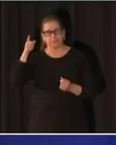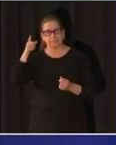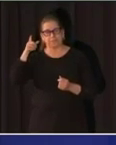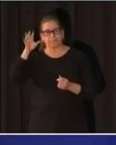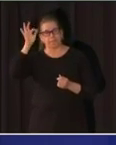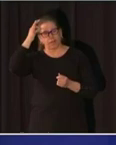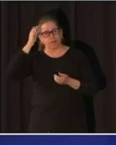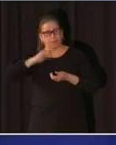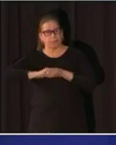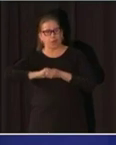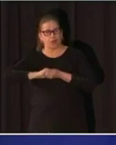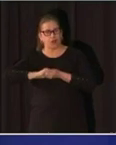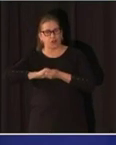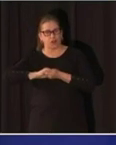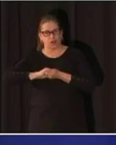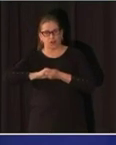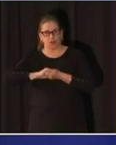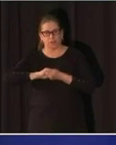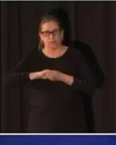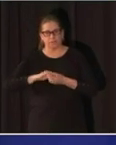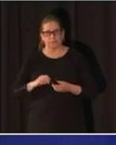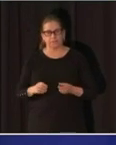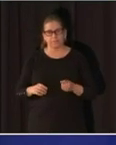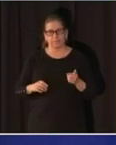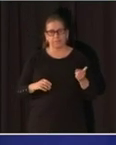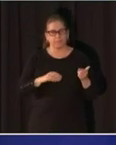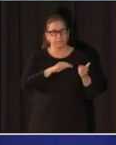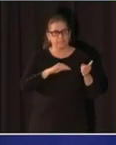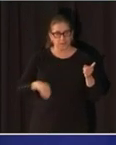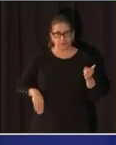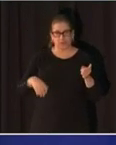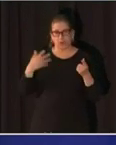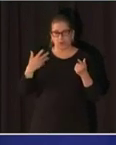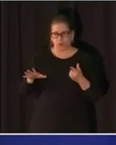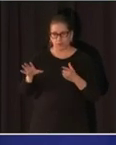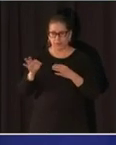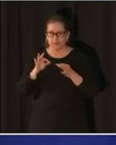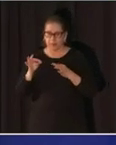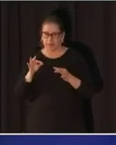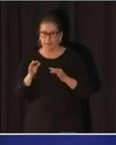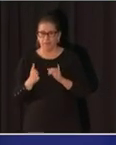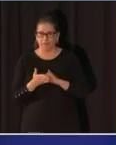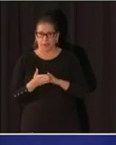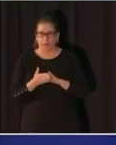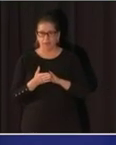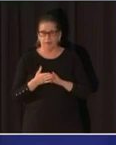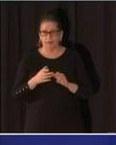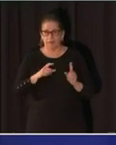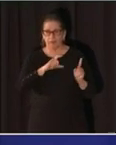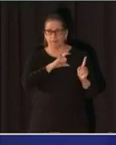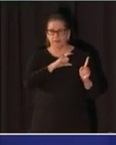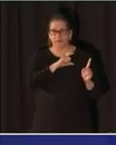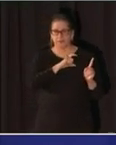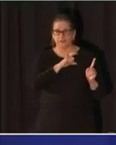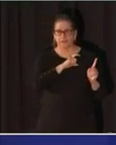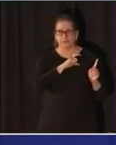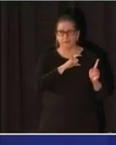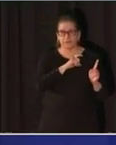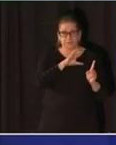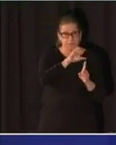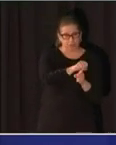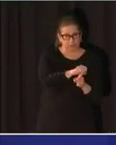has some discretion over in terms of who's at the jail. One is the police practices for arrest, and the other one is the use of good time